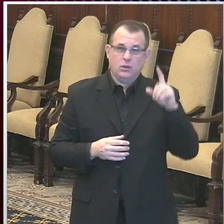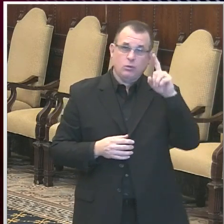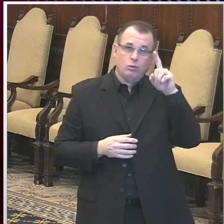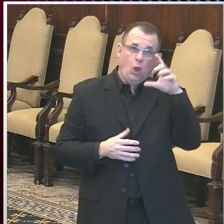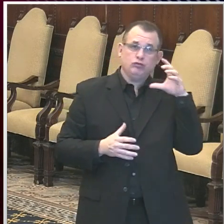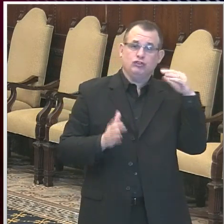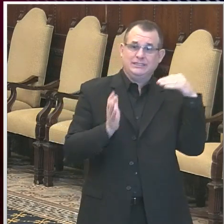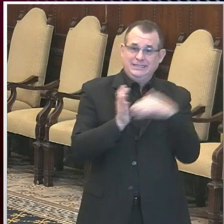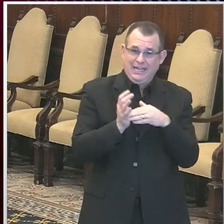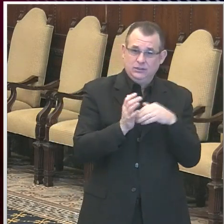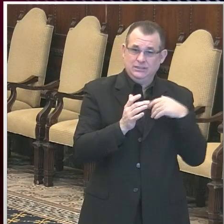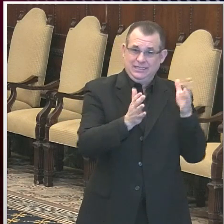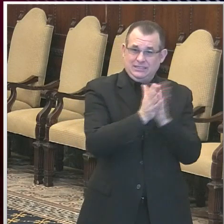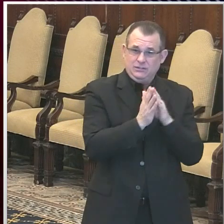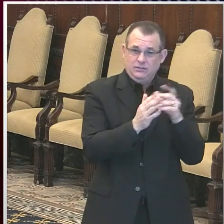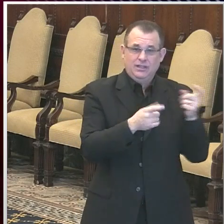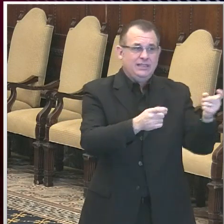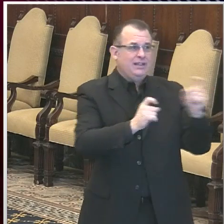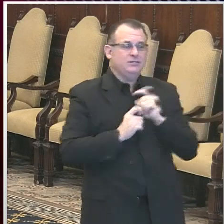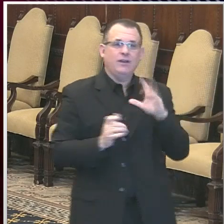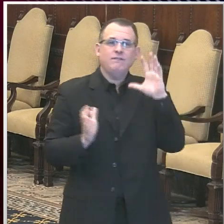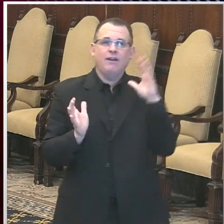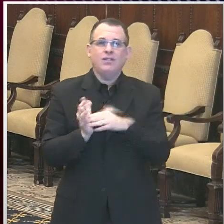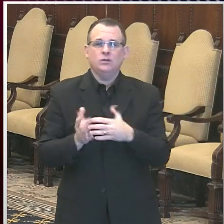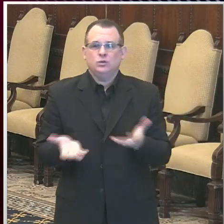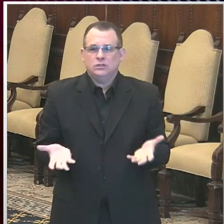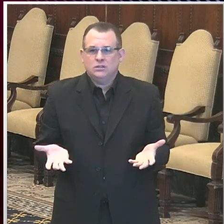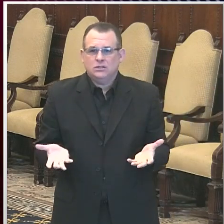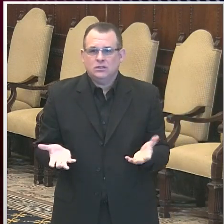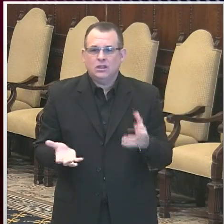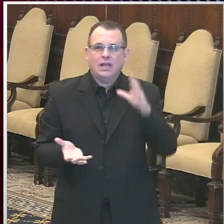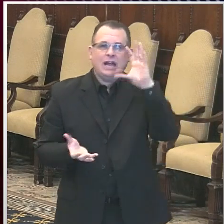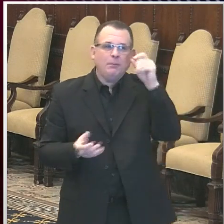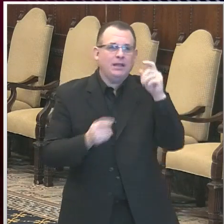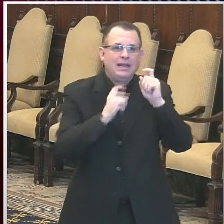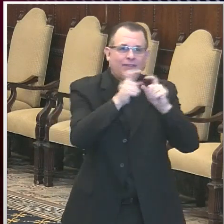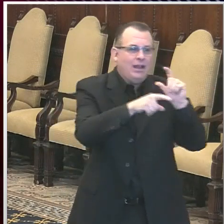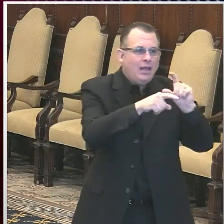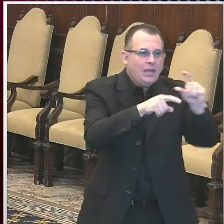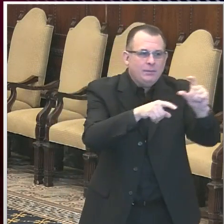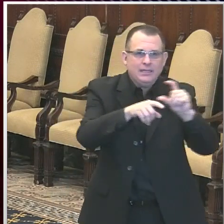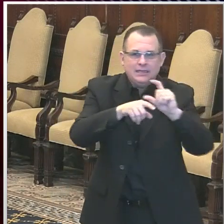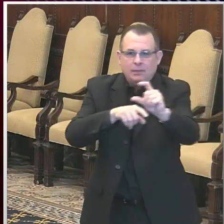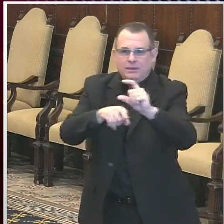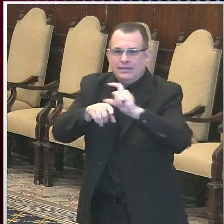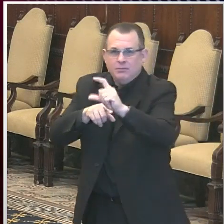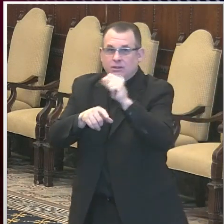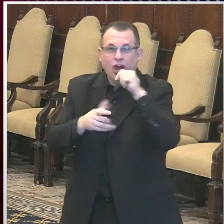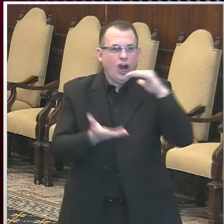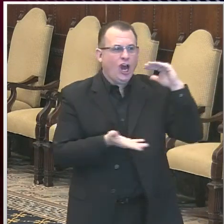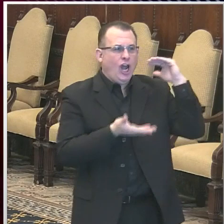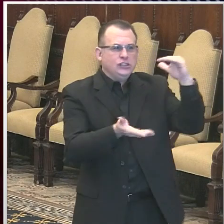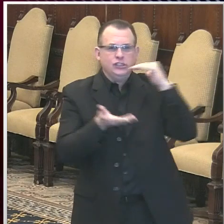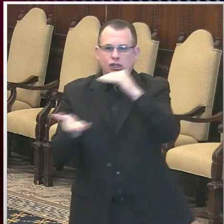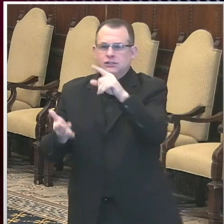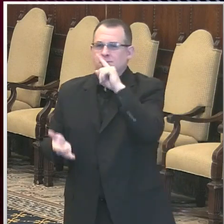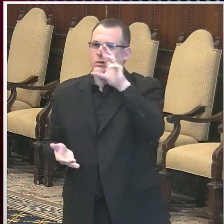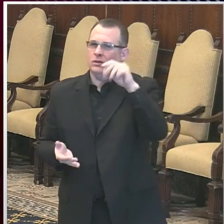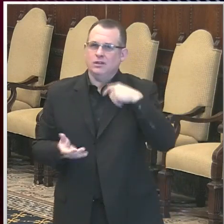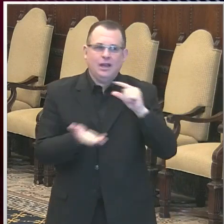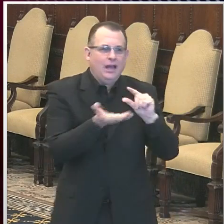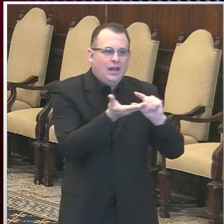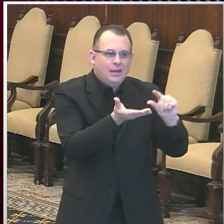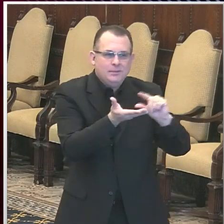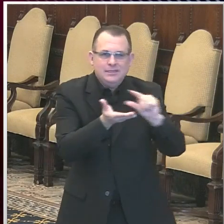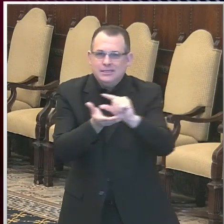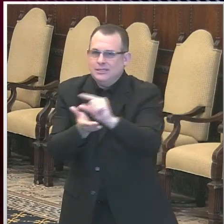that's the example, is that the companies are rationing these because there's more demand and they can produce. There's another major limit too, and that is the chemicals